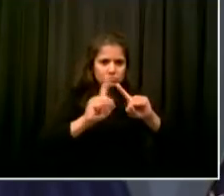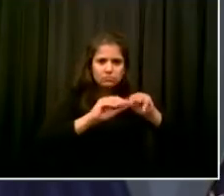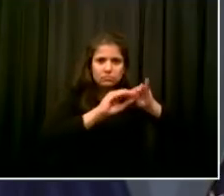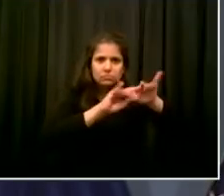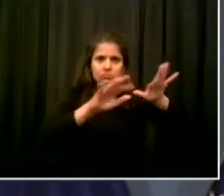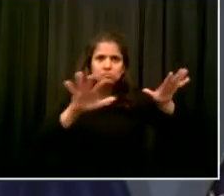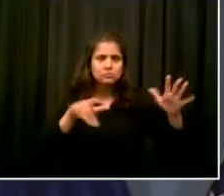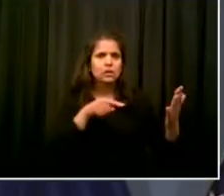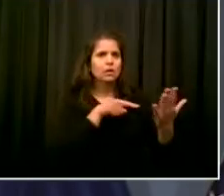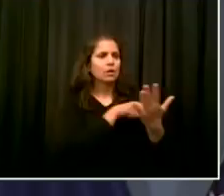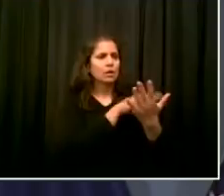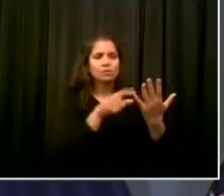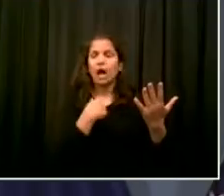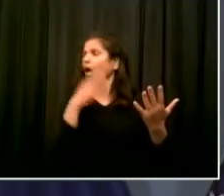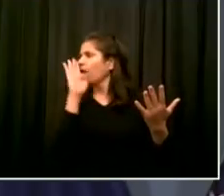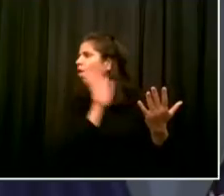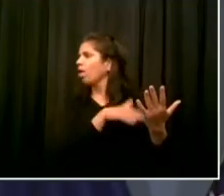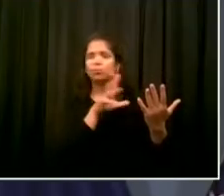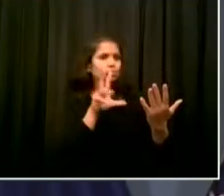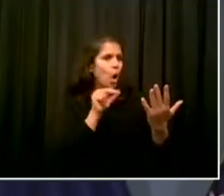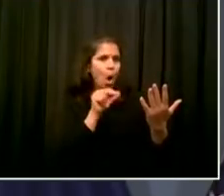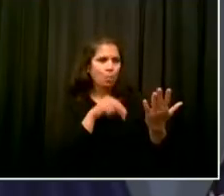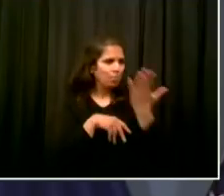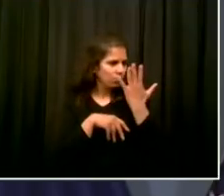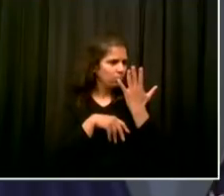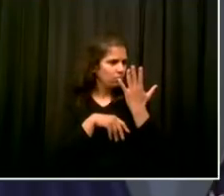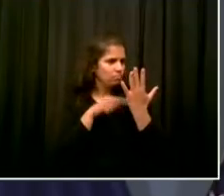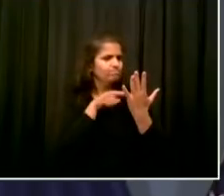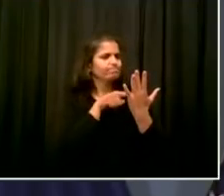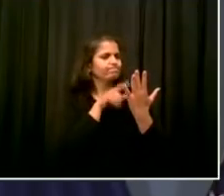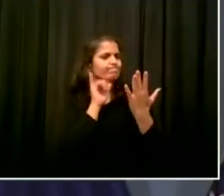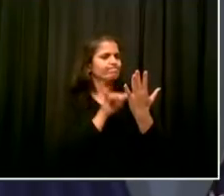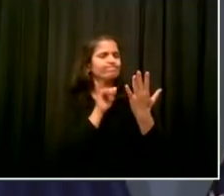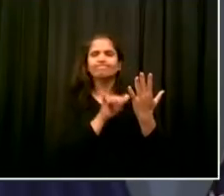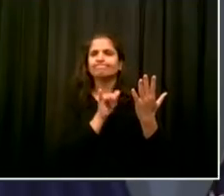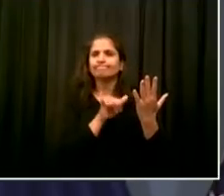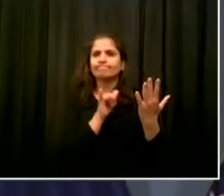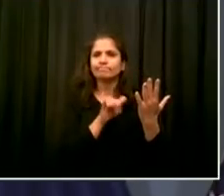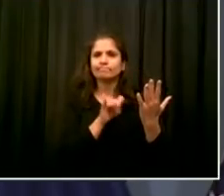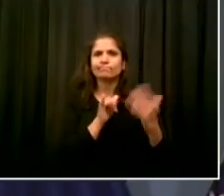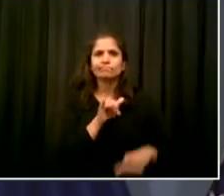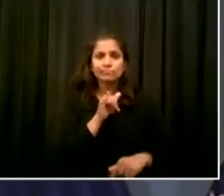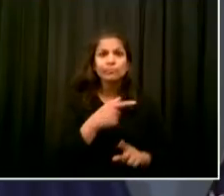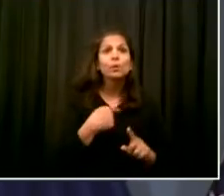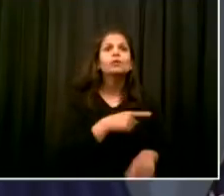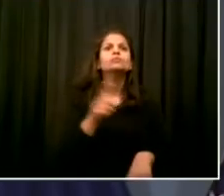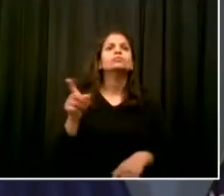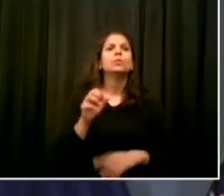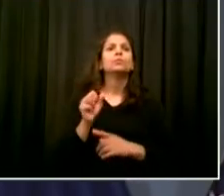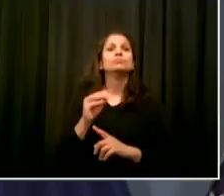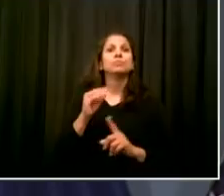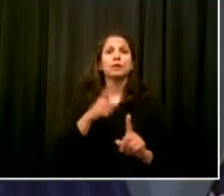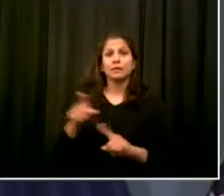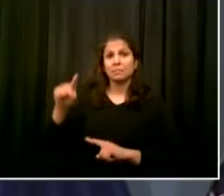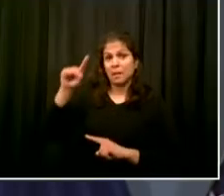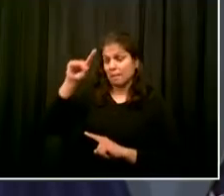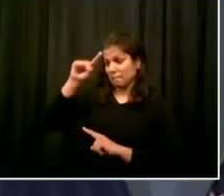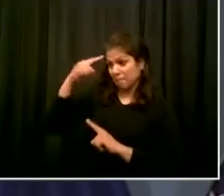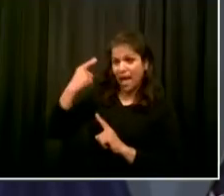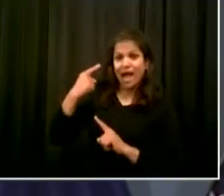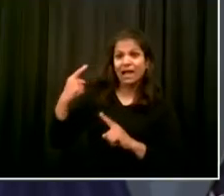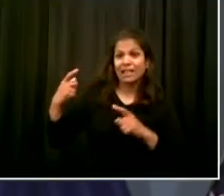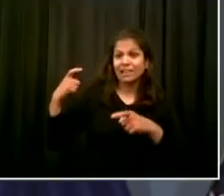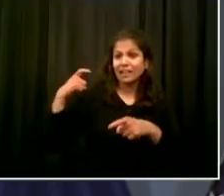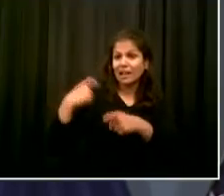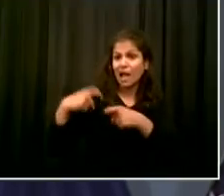The caucus has been leading the way, creating the ideas and the vision of how we get there. And I want to introduce to you both the leaders here with